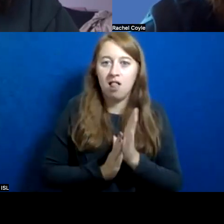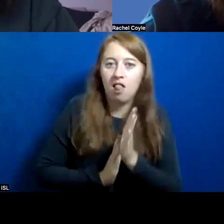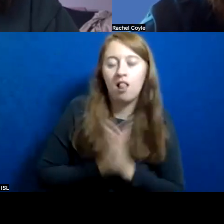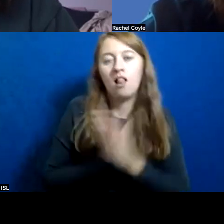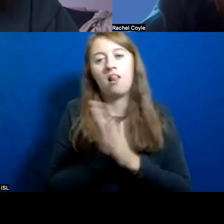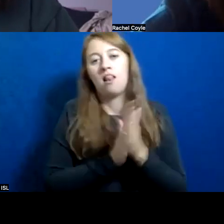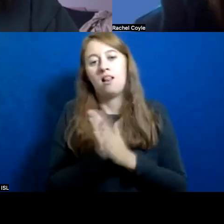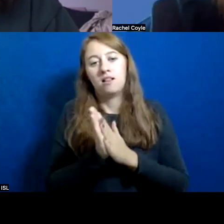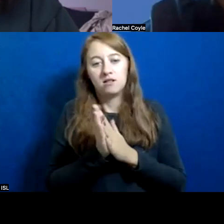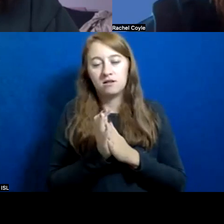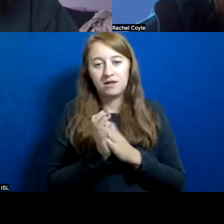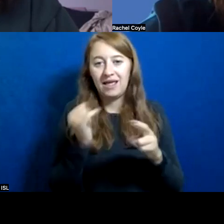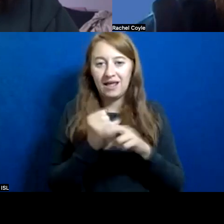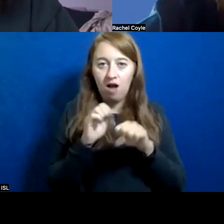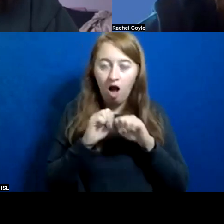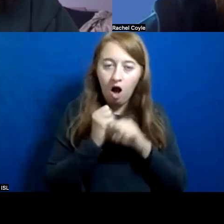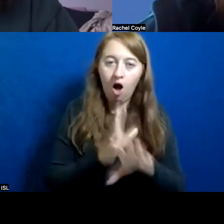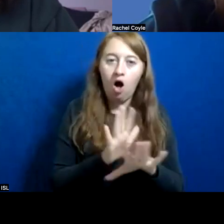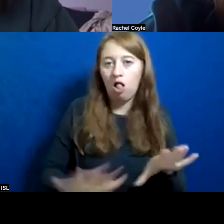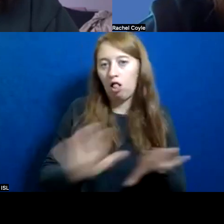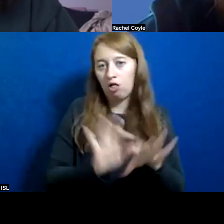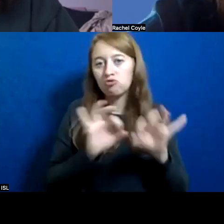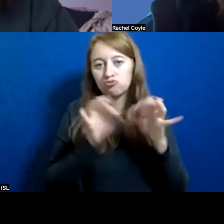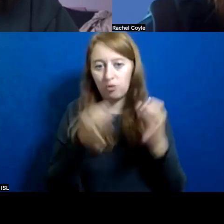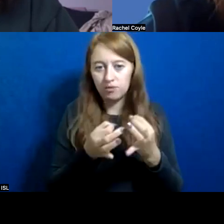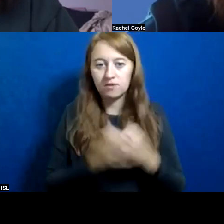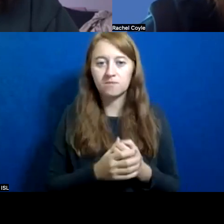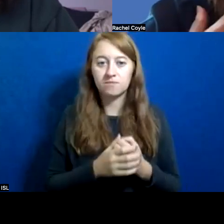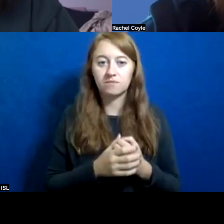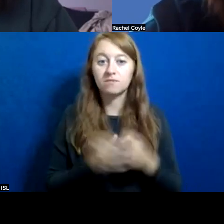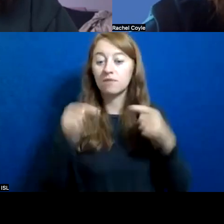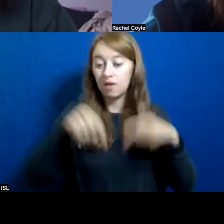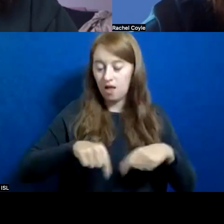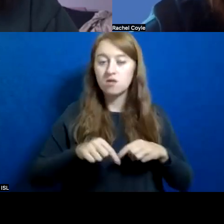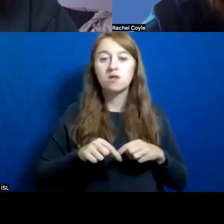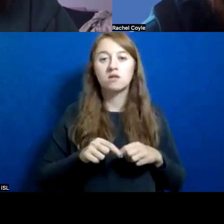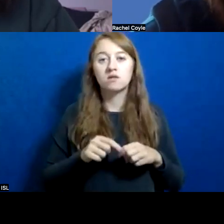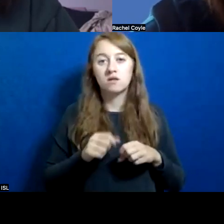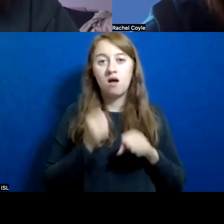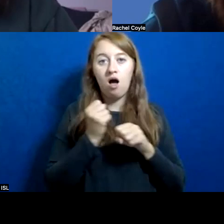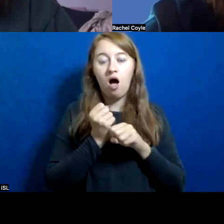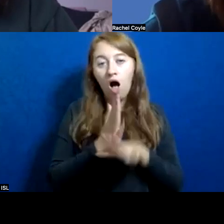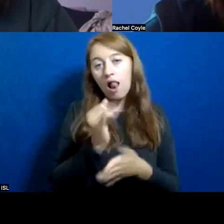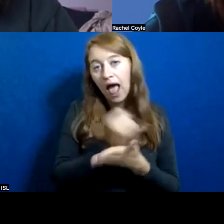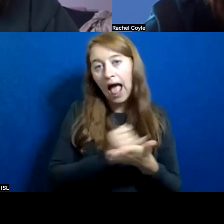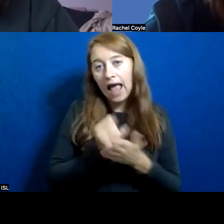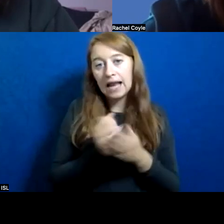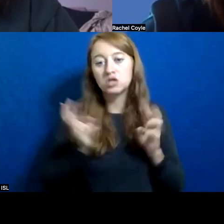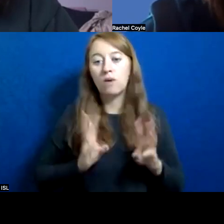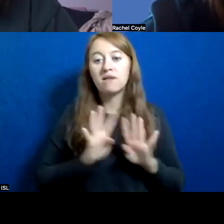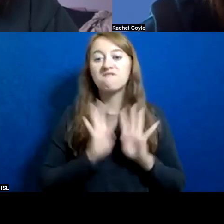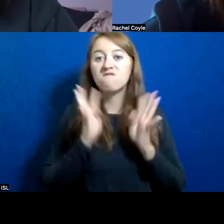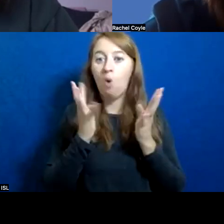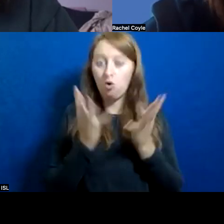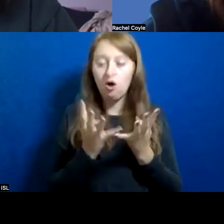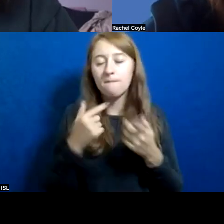Forum. Like we represent diverse communities from right across the island, and we do hear this a lot of the time